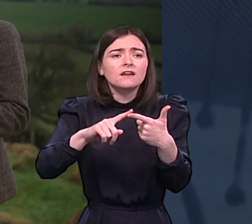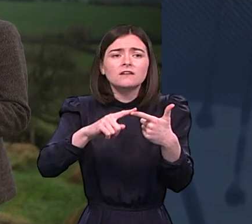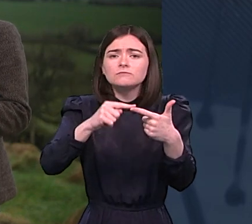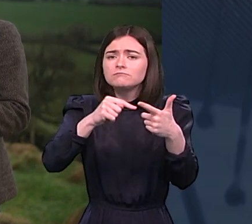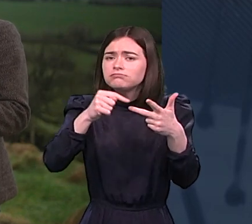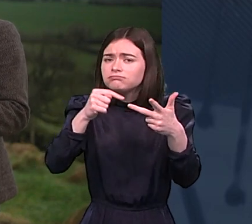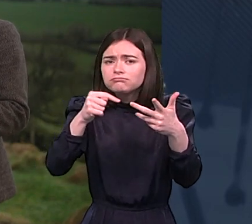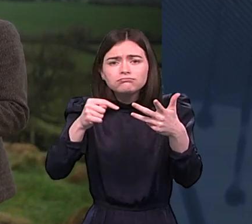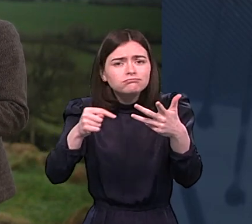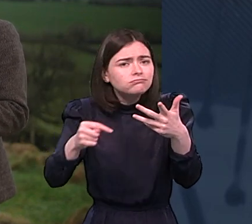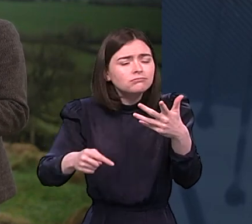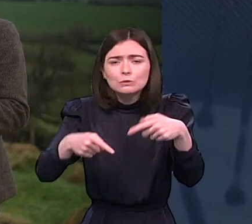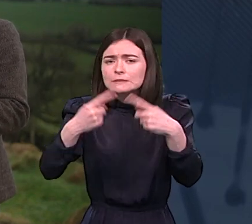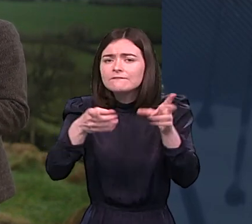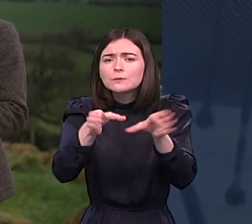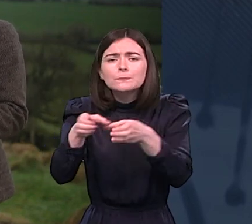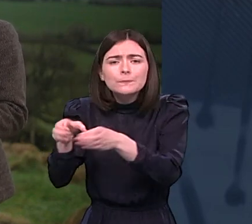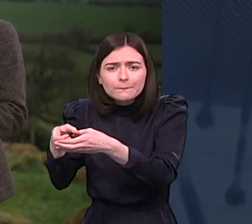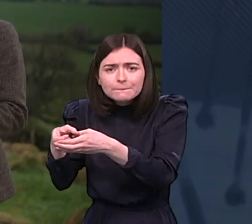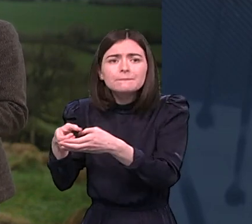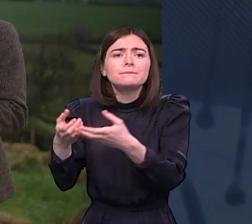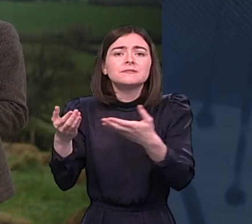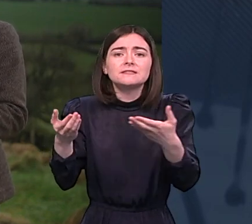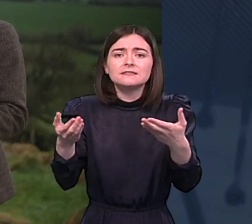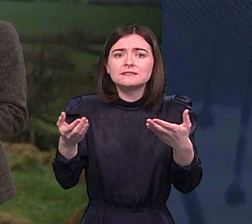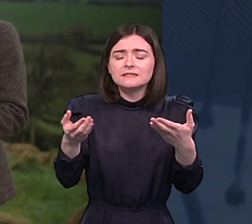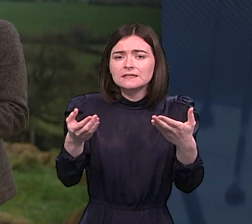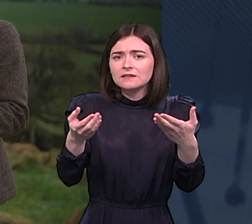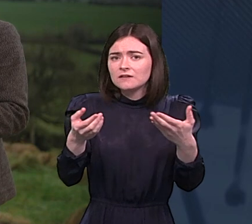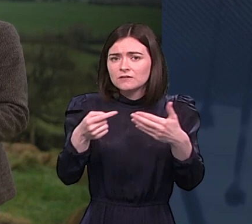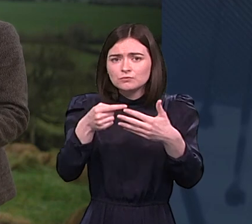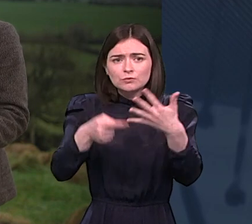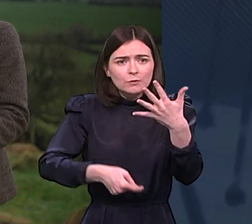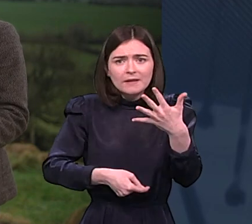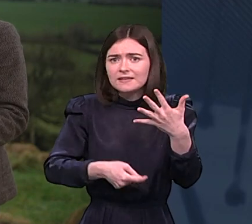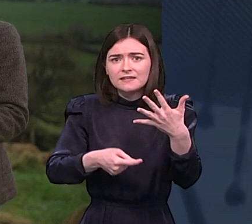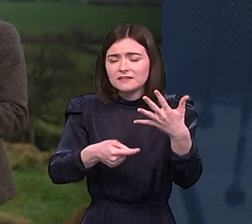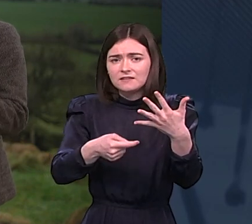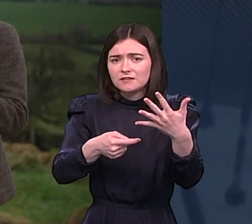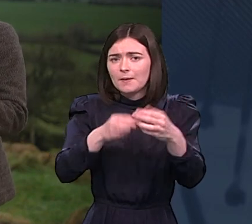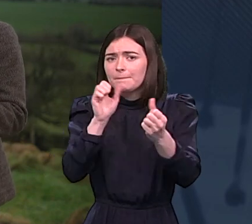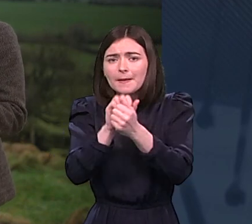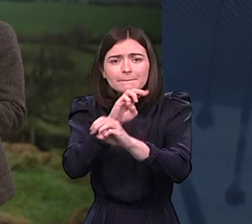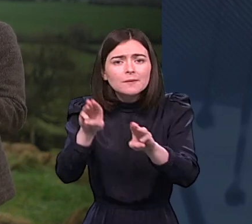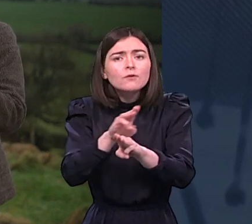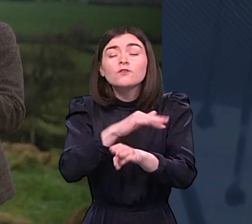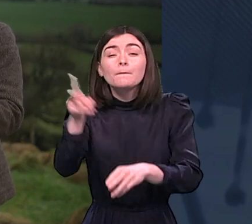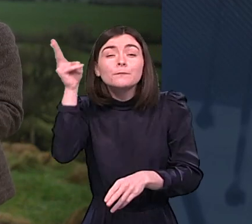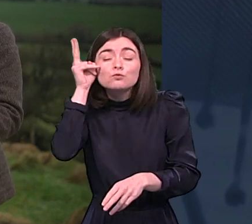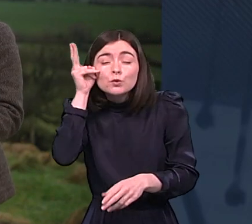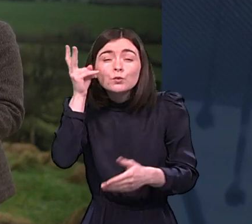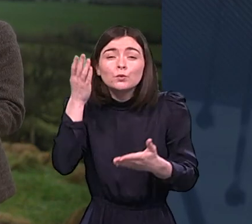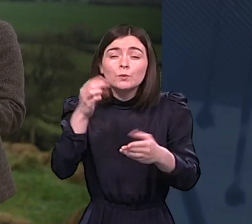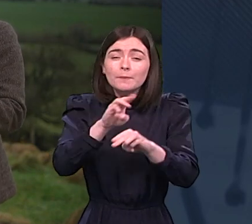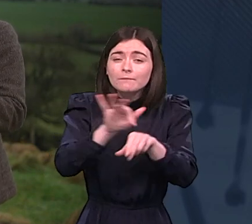Dakota, Nakota, Sioux, Apache, Blackfoot. I've met people from Peru, Aborigine